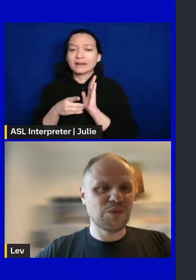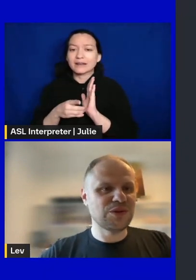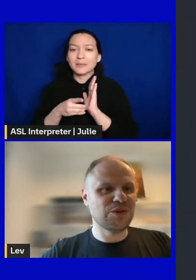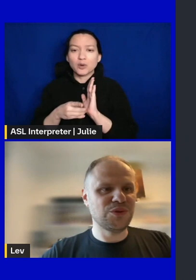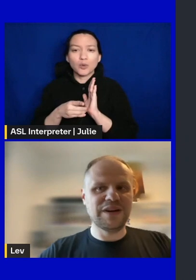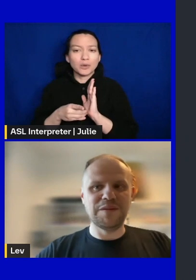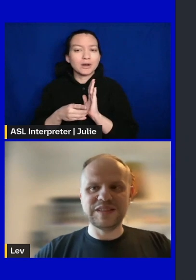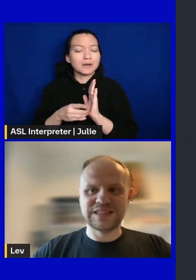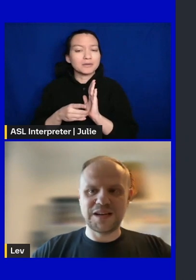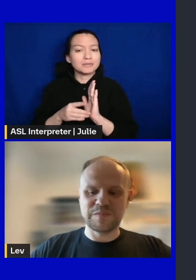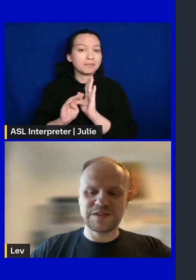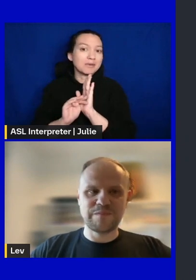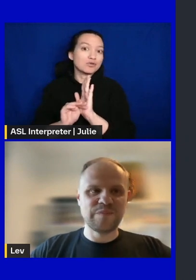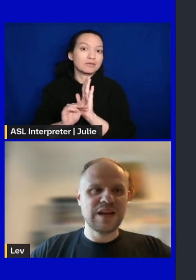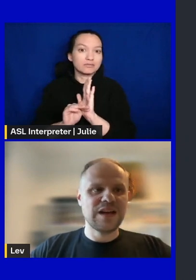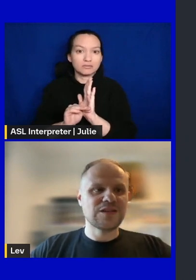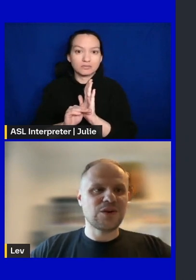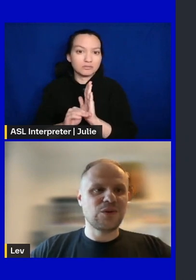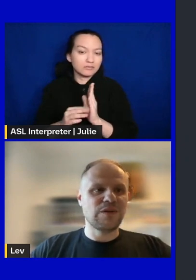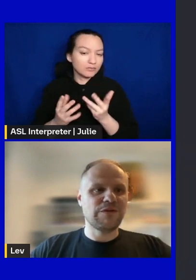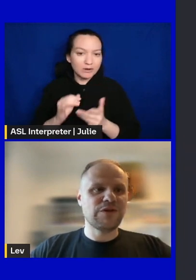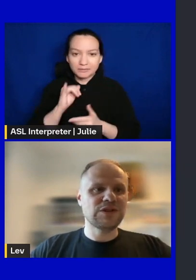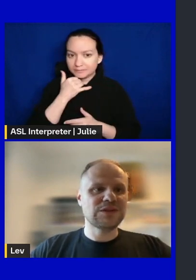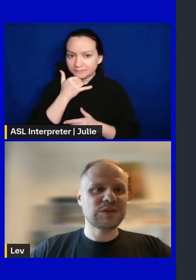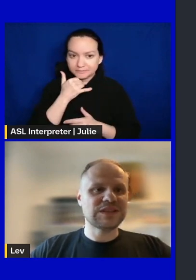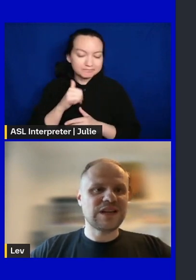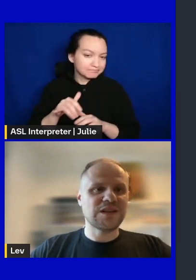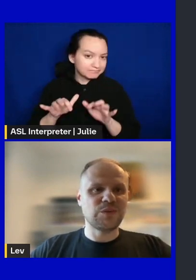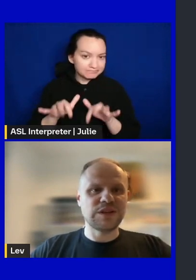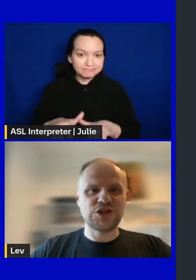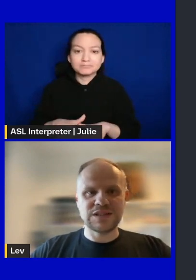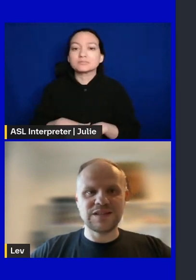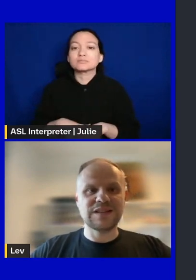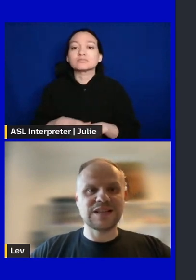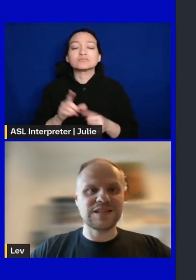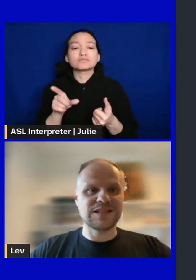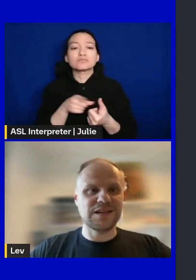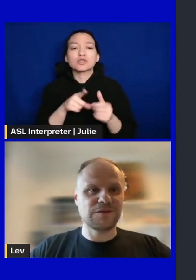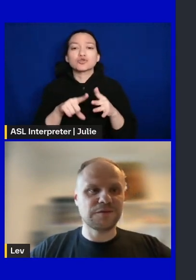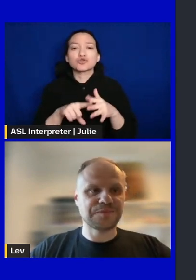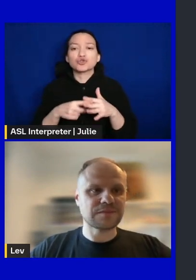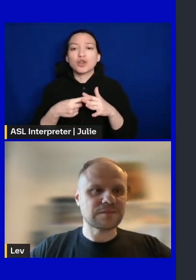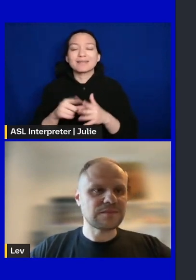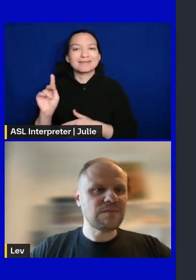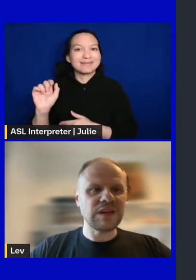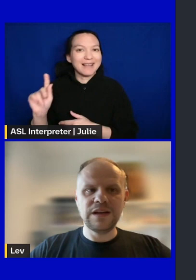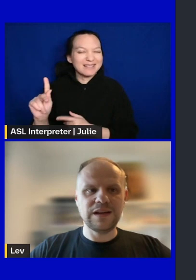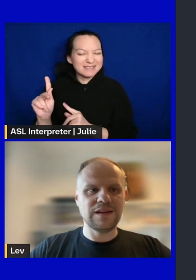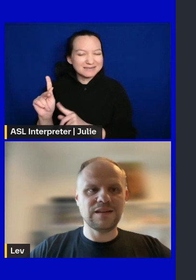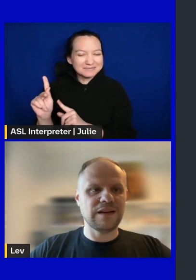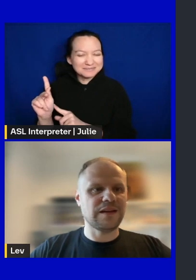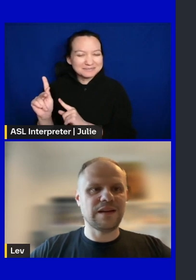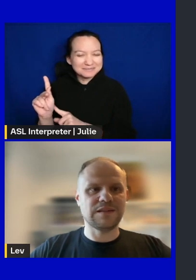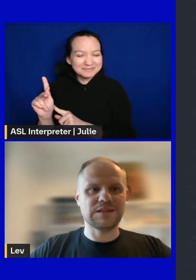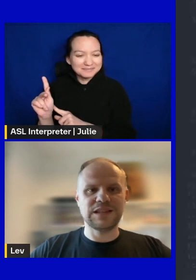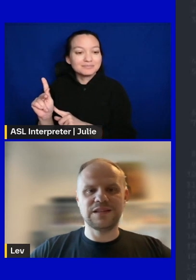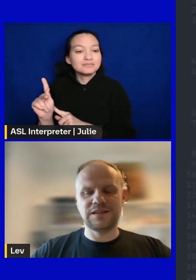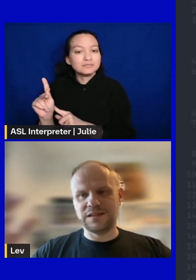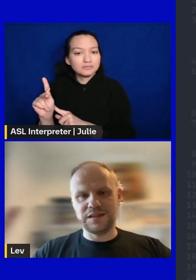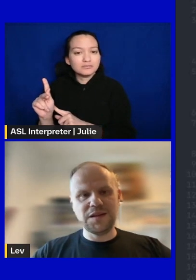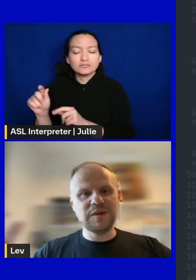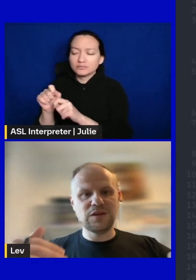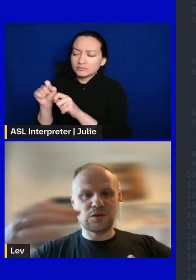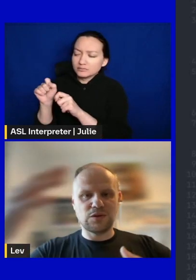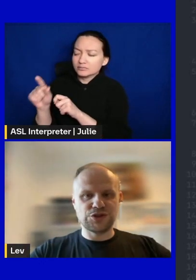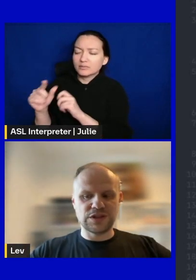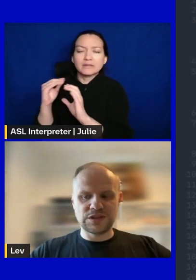so I won't do mistypes. So first we start with just the task itself. And I can send it